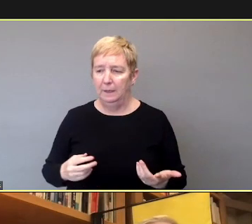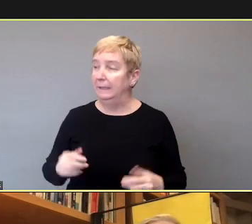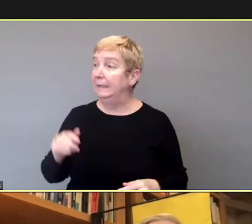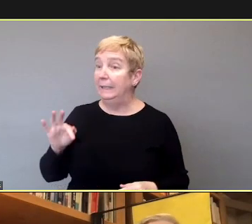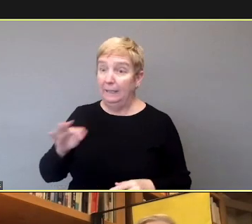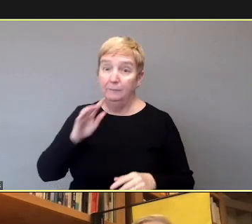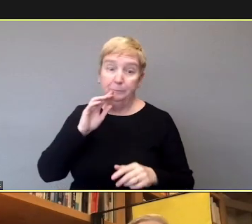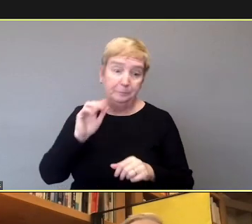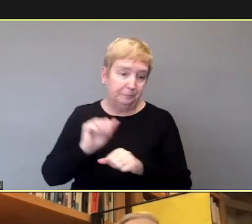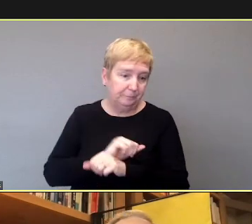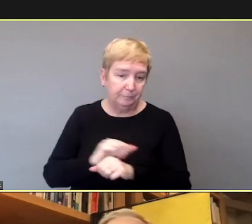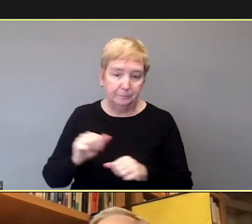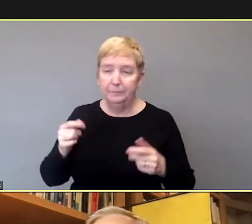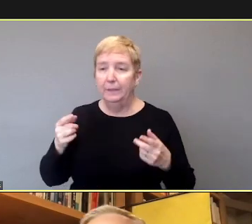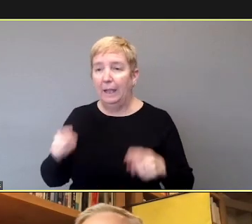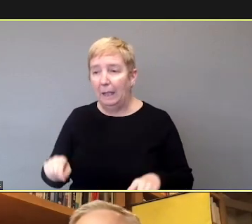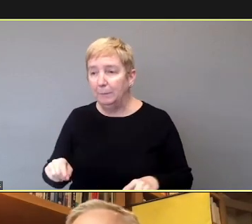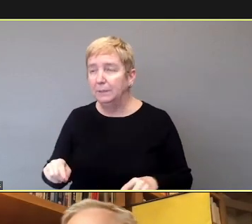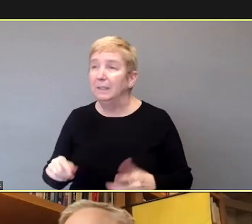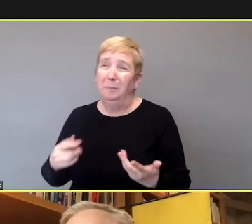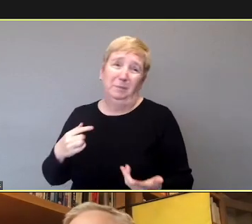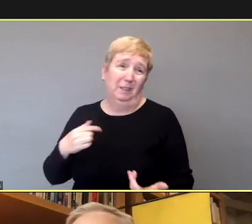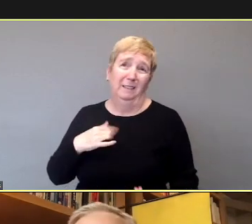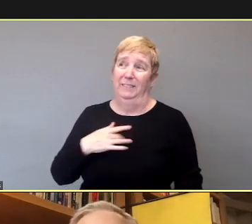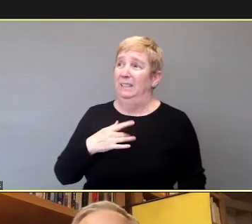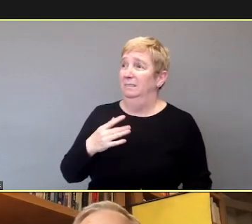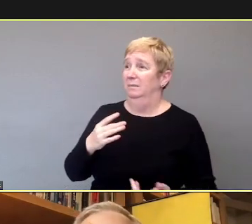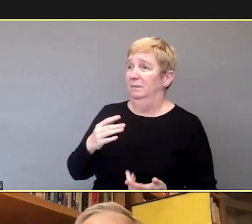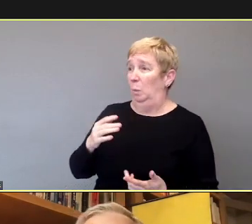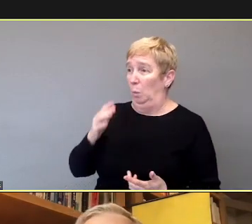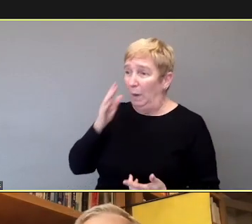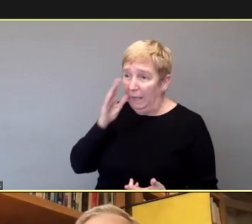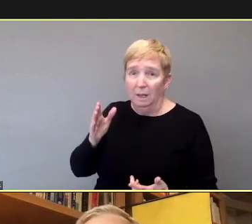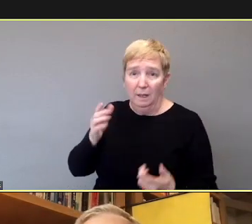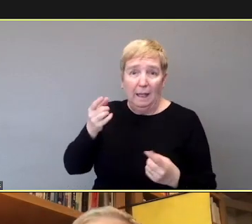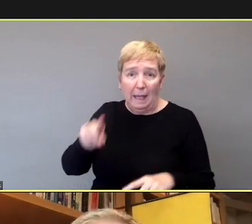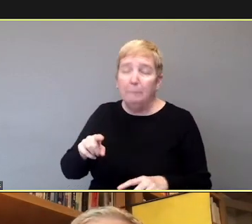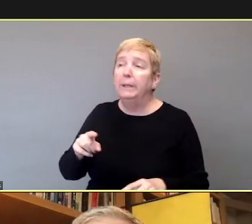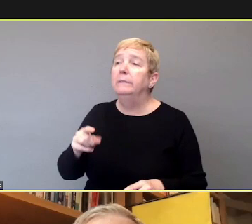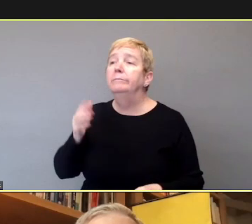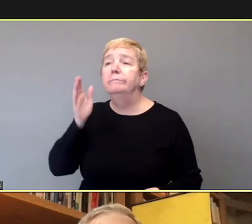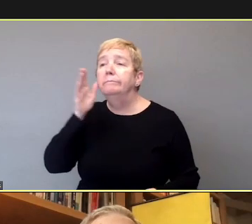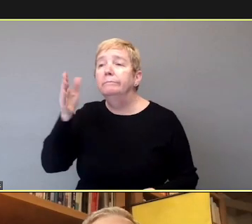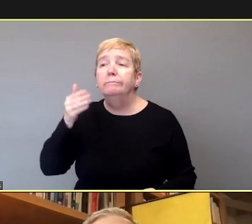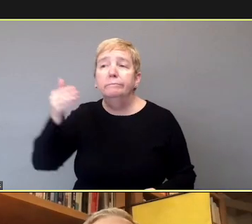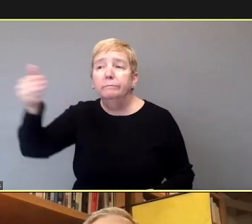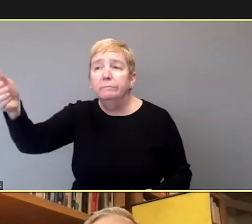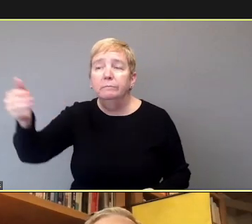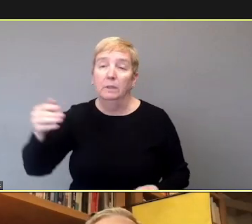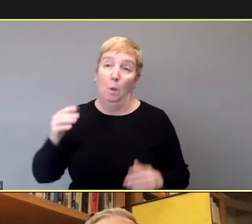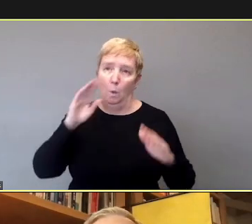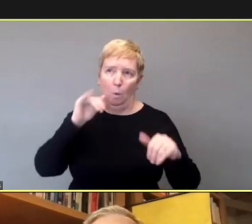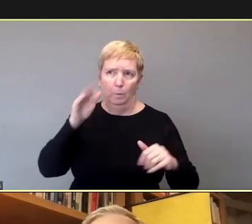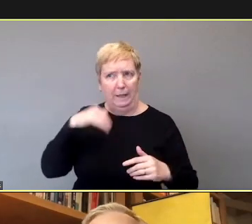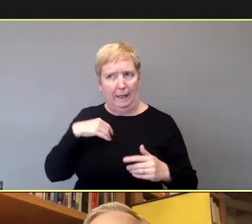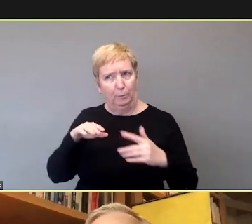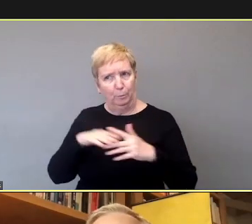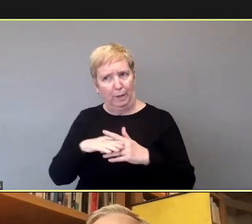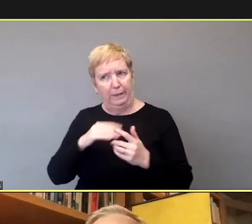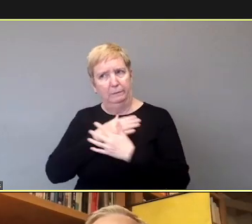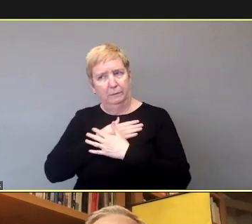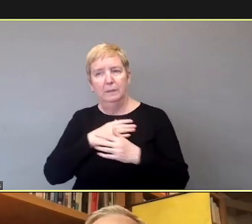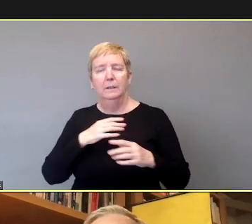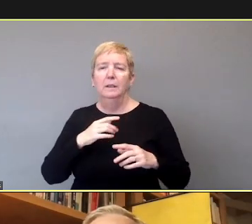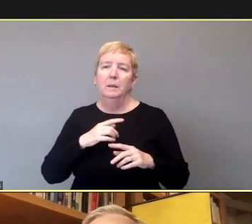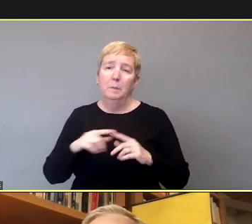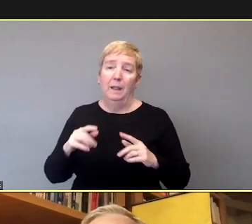the almost certain event that sometime in the future. Hopefully we have a break, but I think the pandemic is going to be with